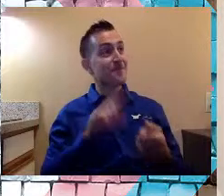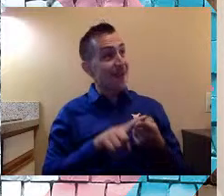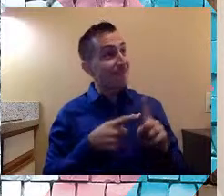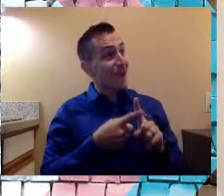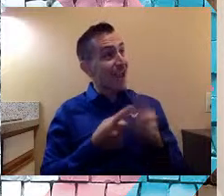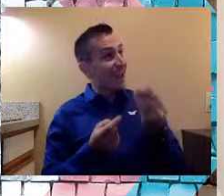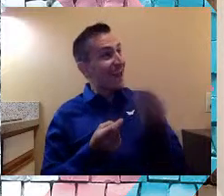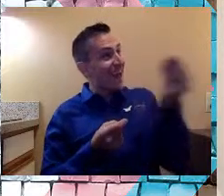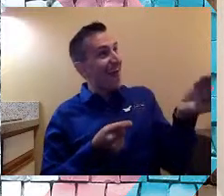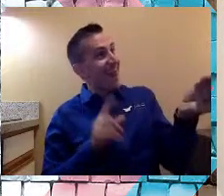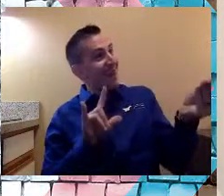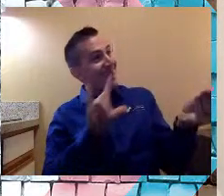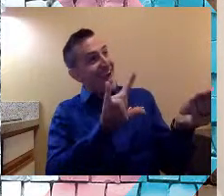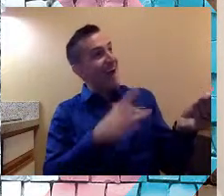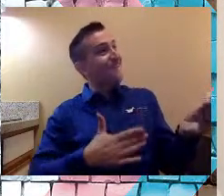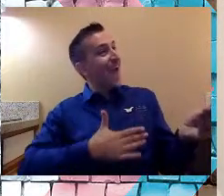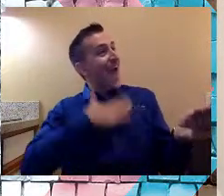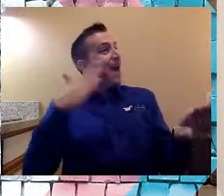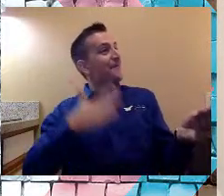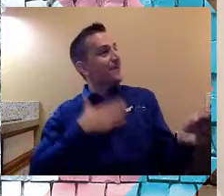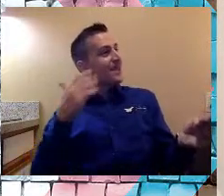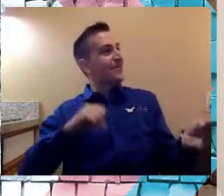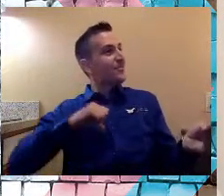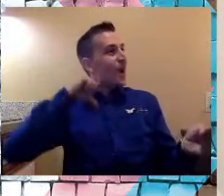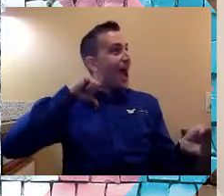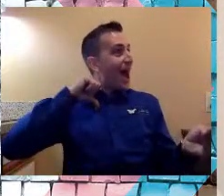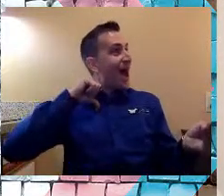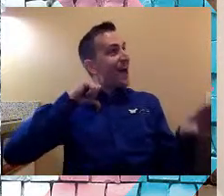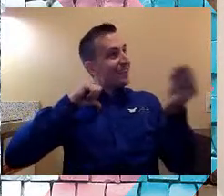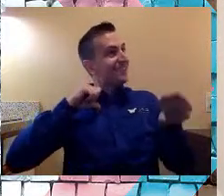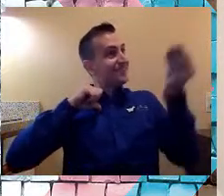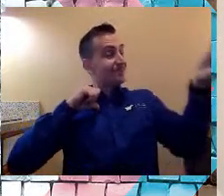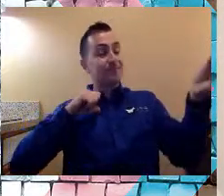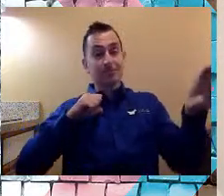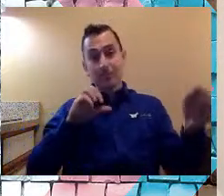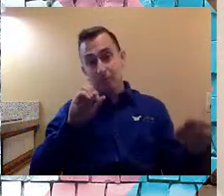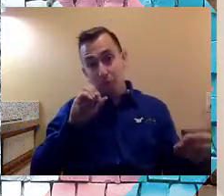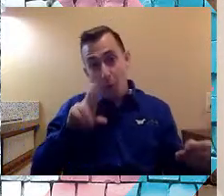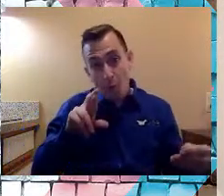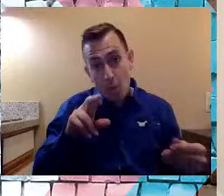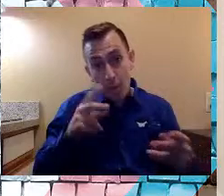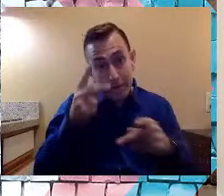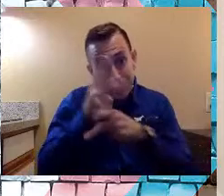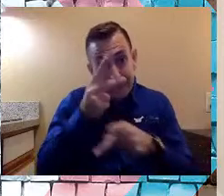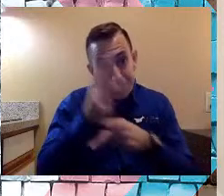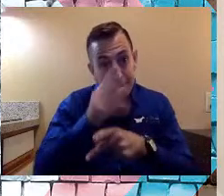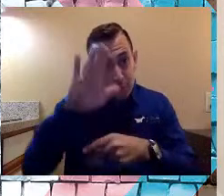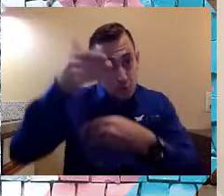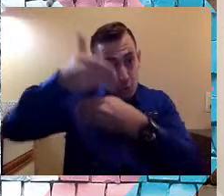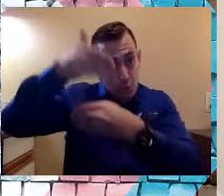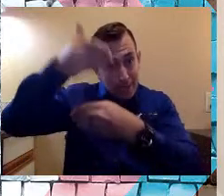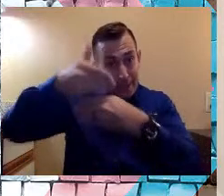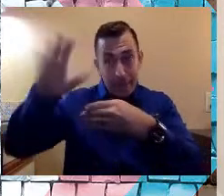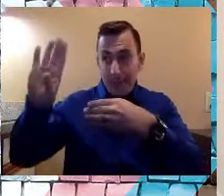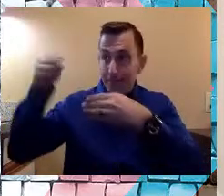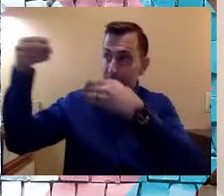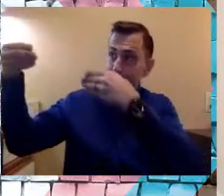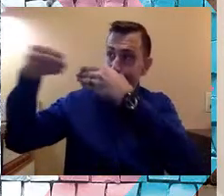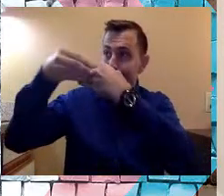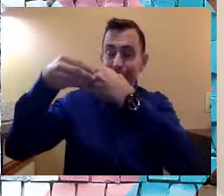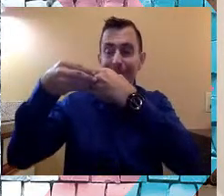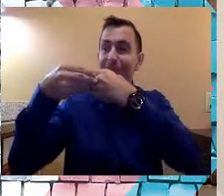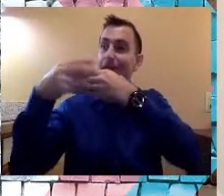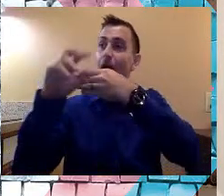pride. You could tape it in your window to show that you are celebrating pride.